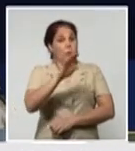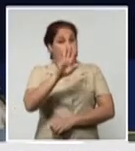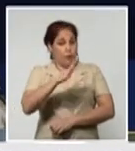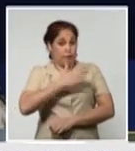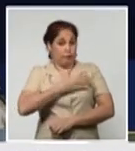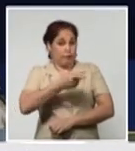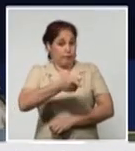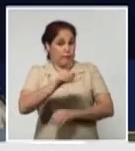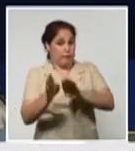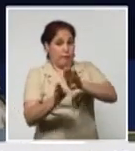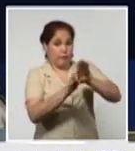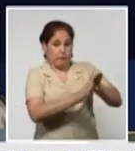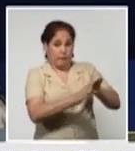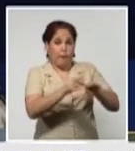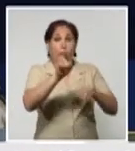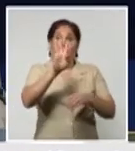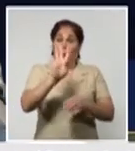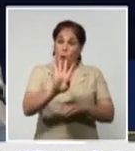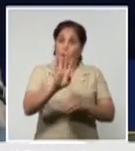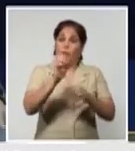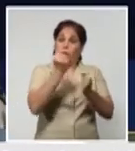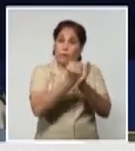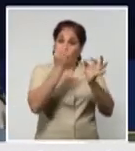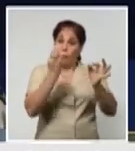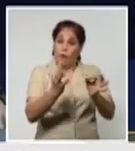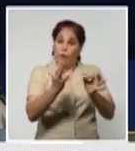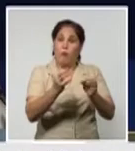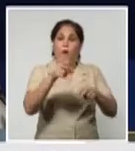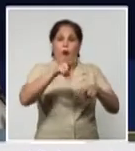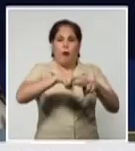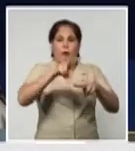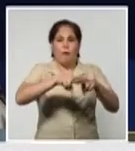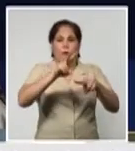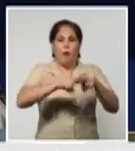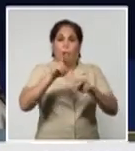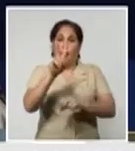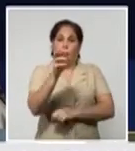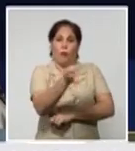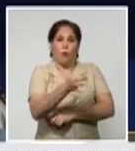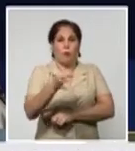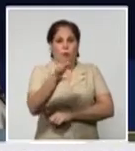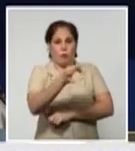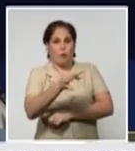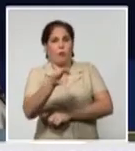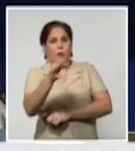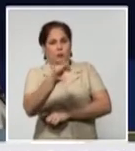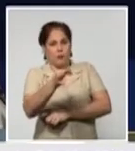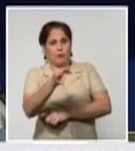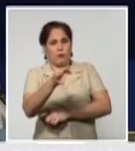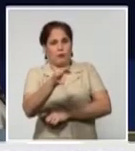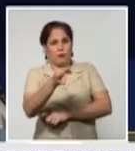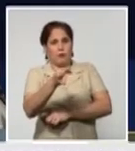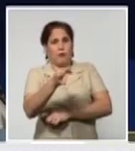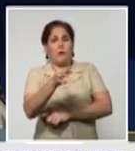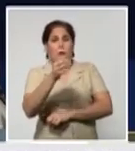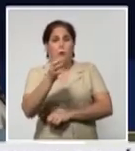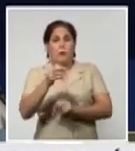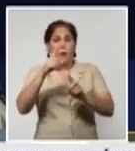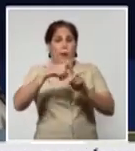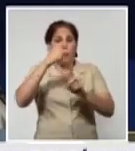Of all 4 diagnosed cases, all of them belong to Havana, distributed in 2 municipalities. And